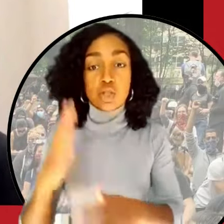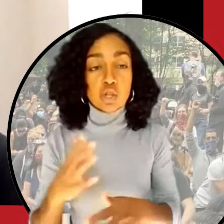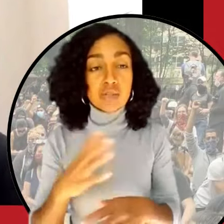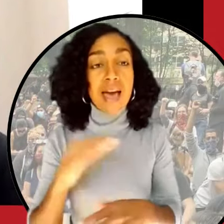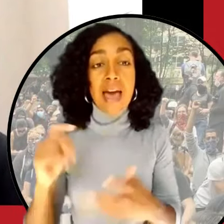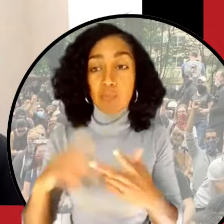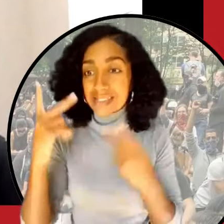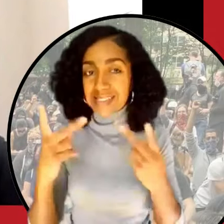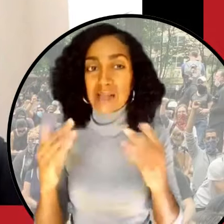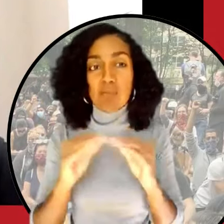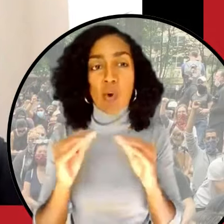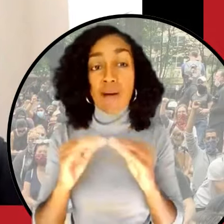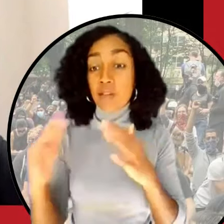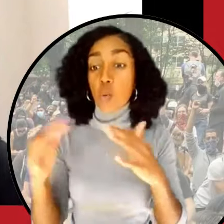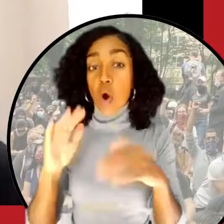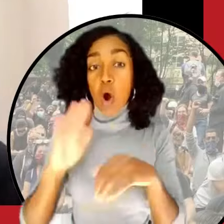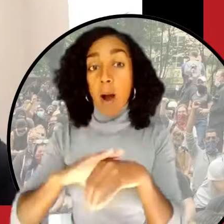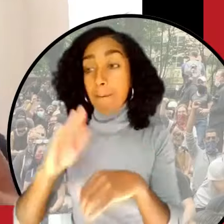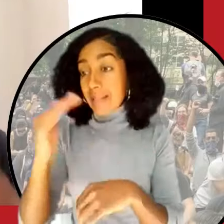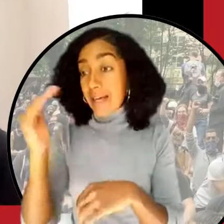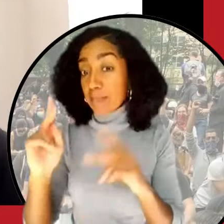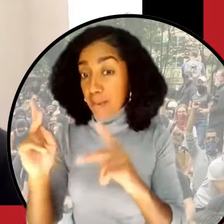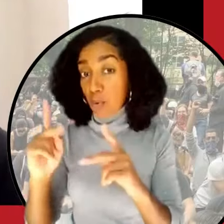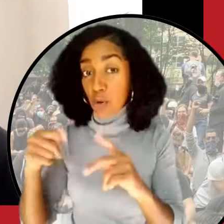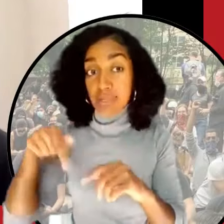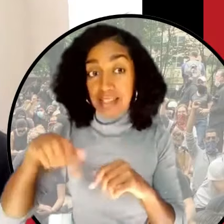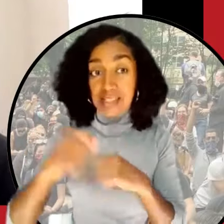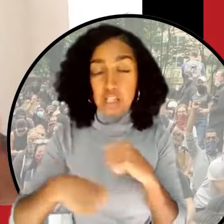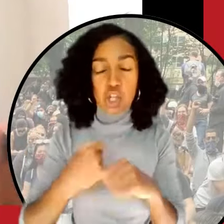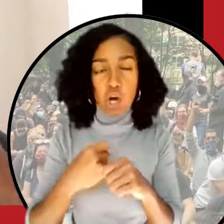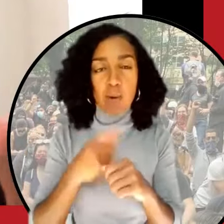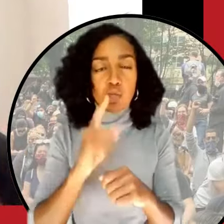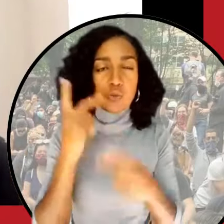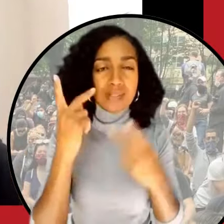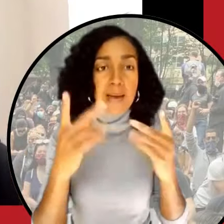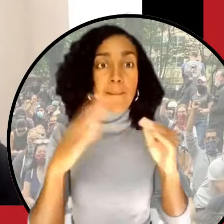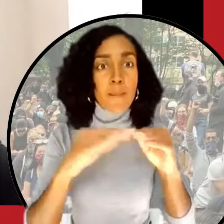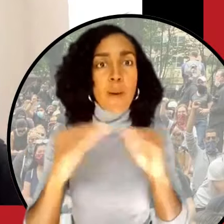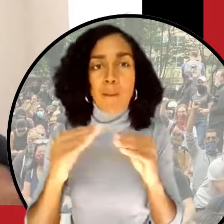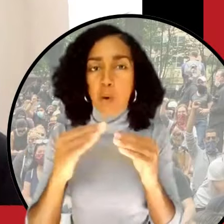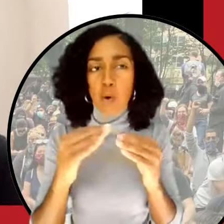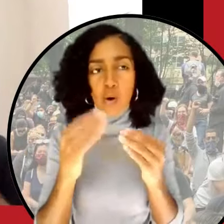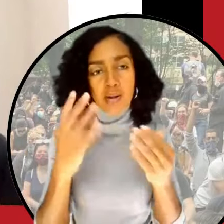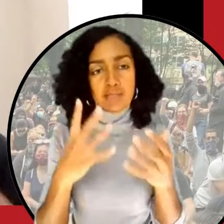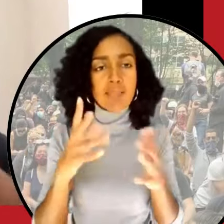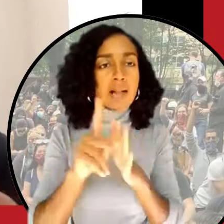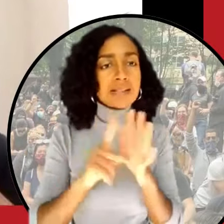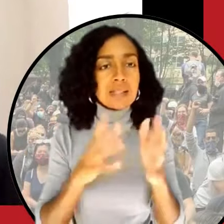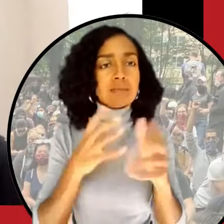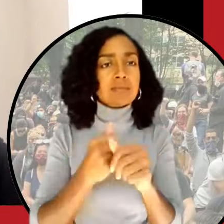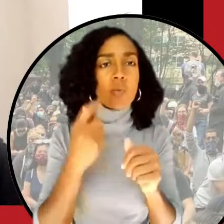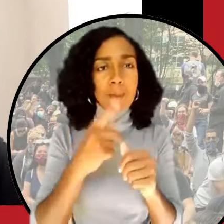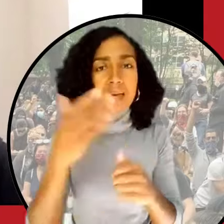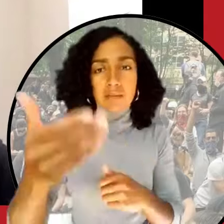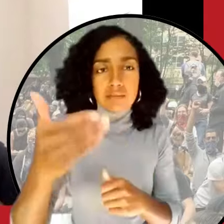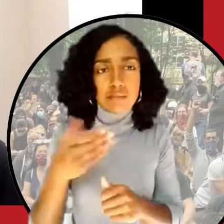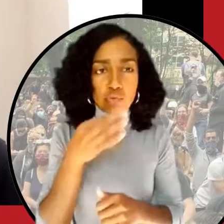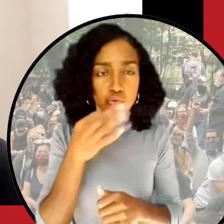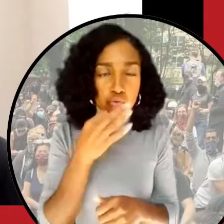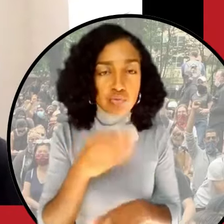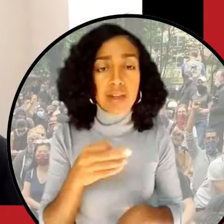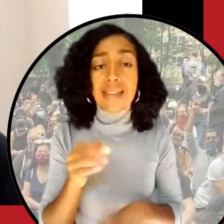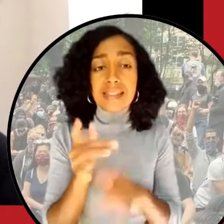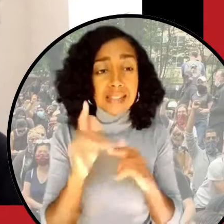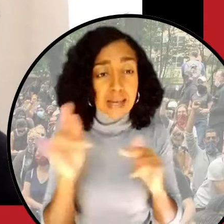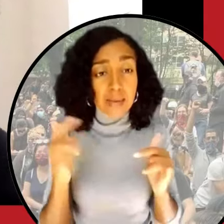is coming in 2021. And then, you know, we're going to be committed, as we've always been, to making sure that we're building local power, because